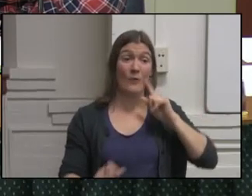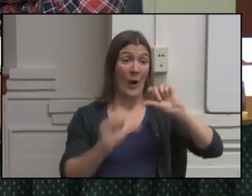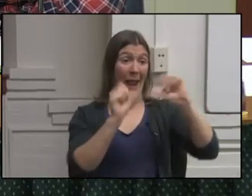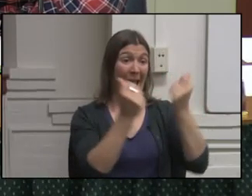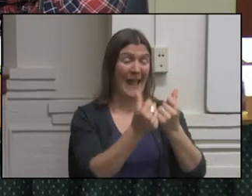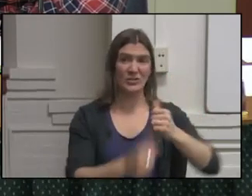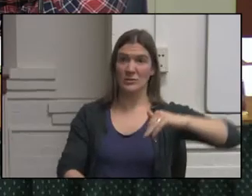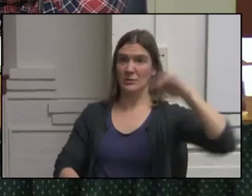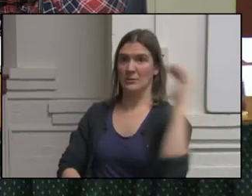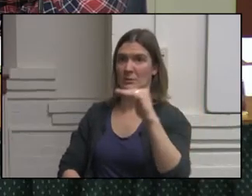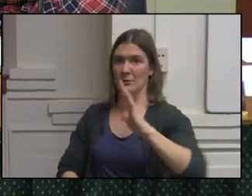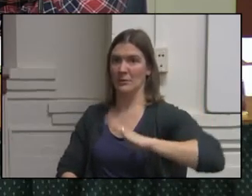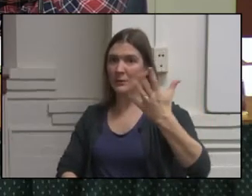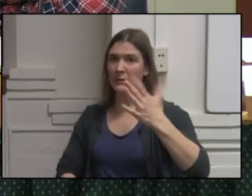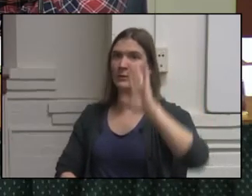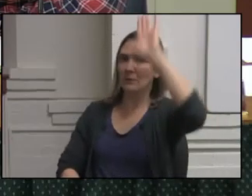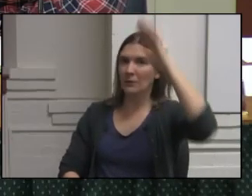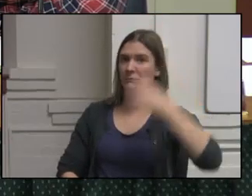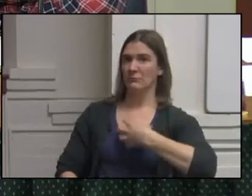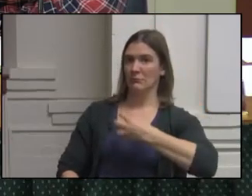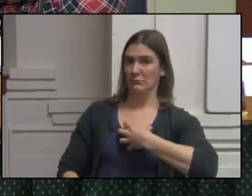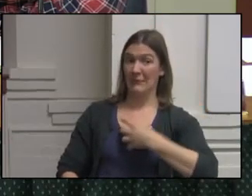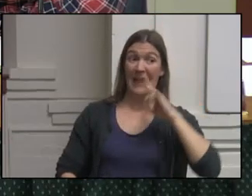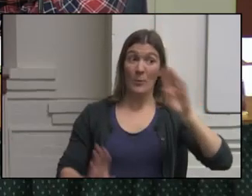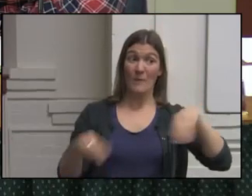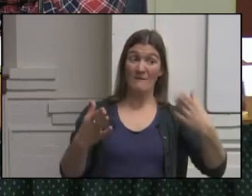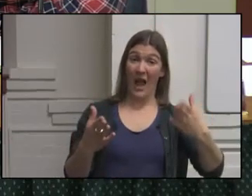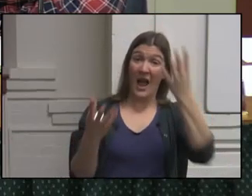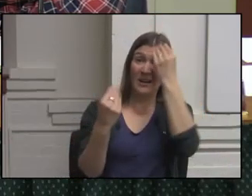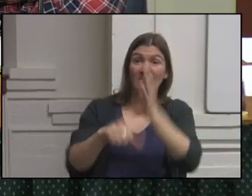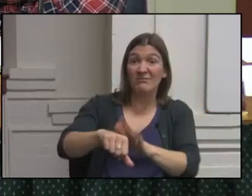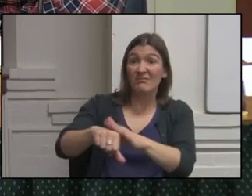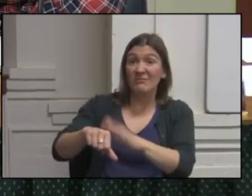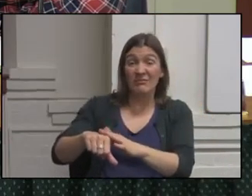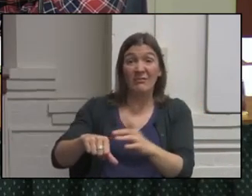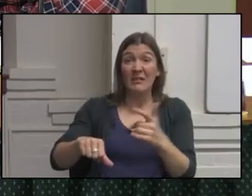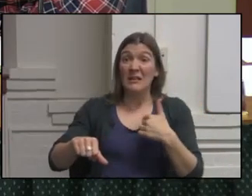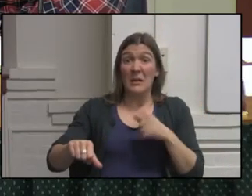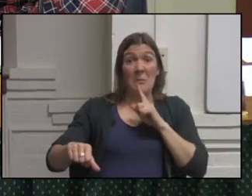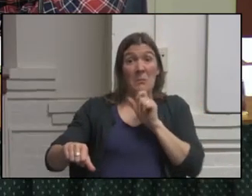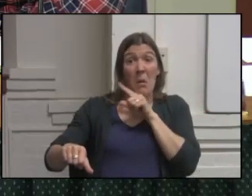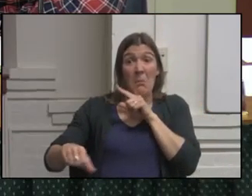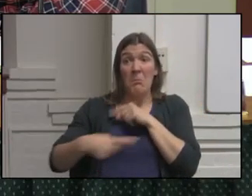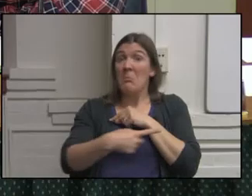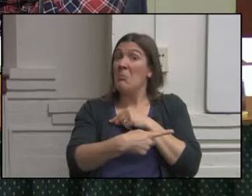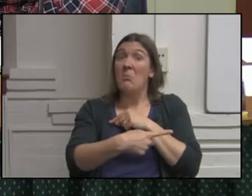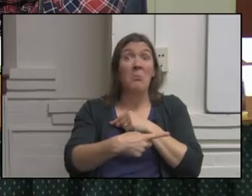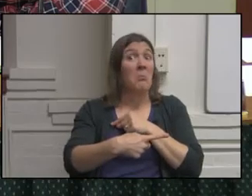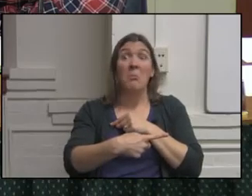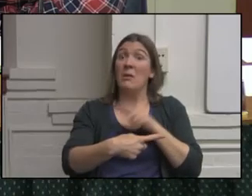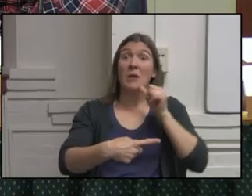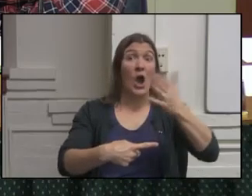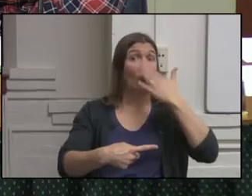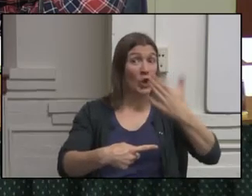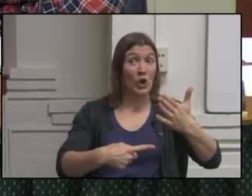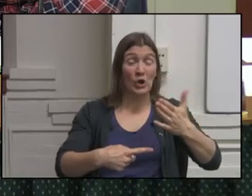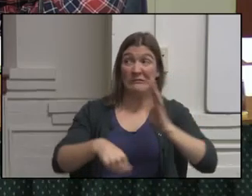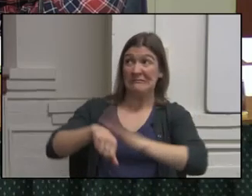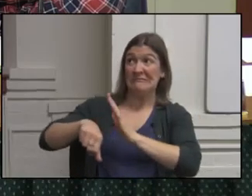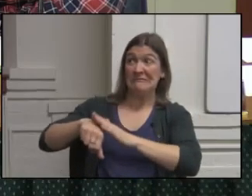for engaging in the following. One, providing to a public body a good faith report or good faith testimony that alleges